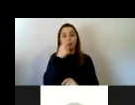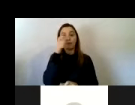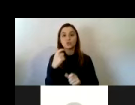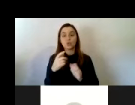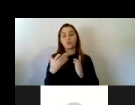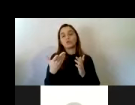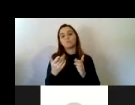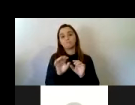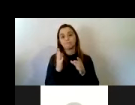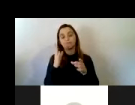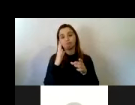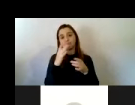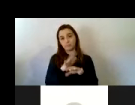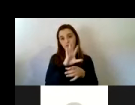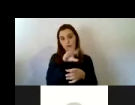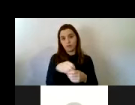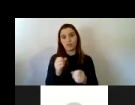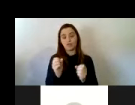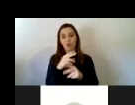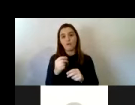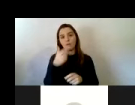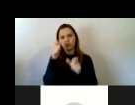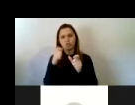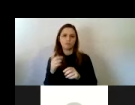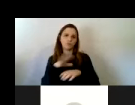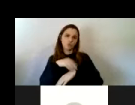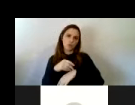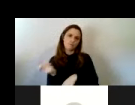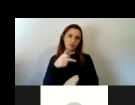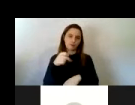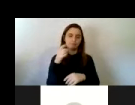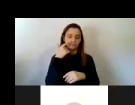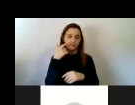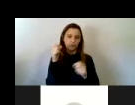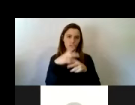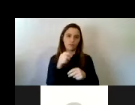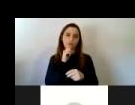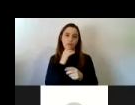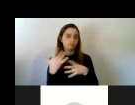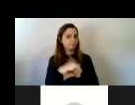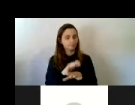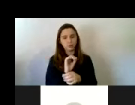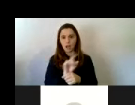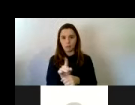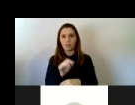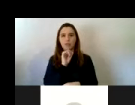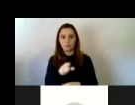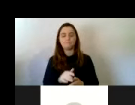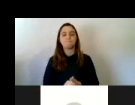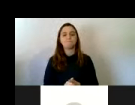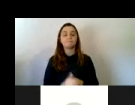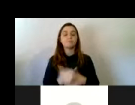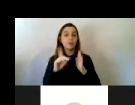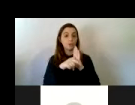Sweden, and increase the trust and democratic participation in the Swedish society. So this kind of project, and even that's